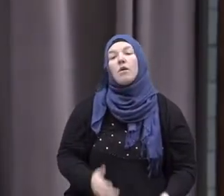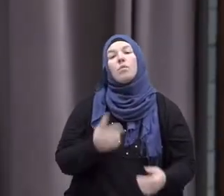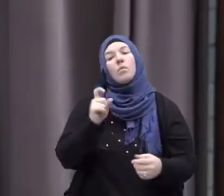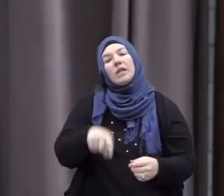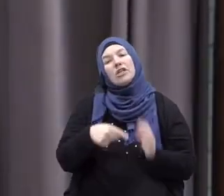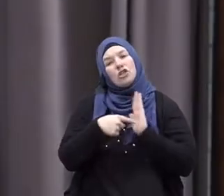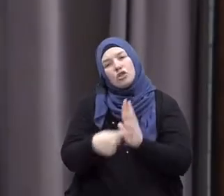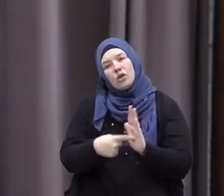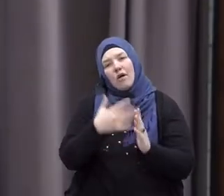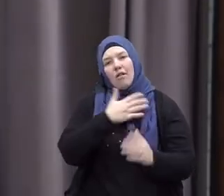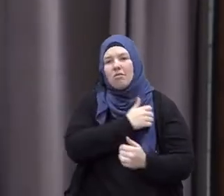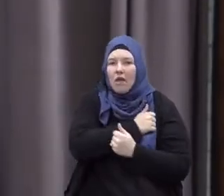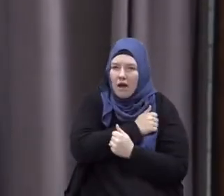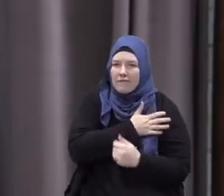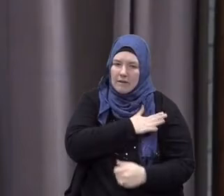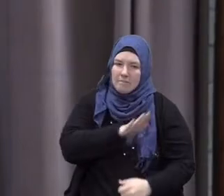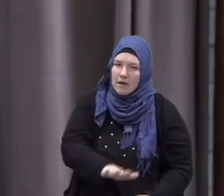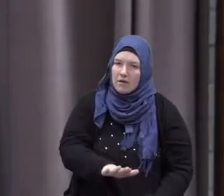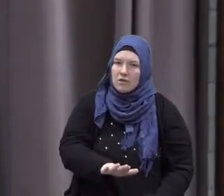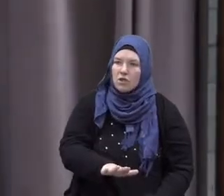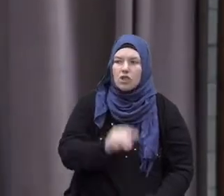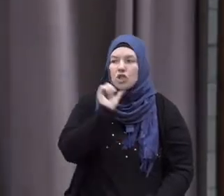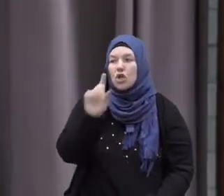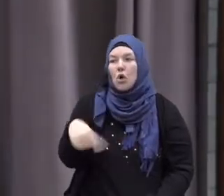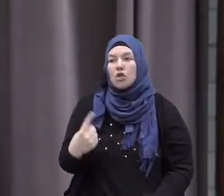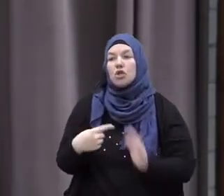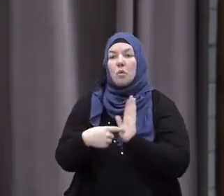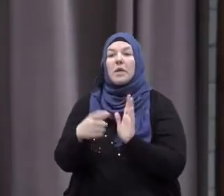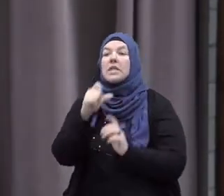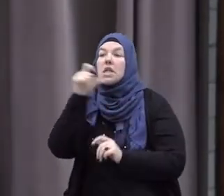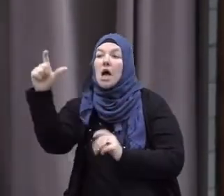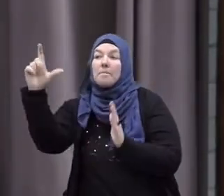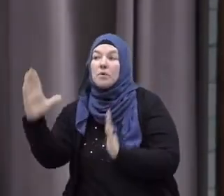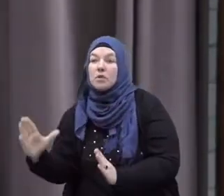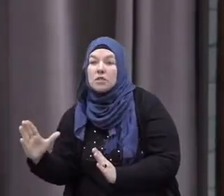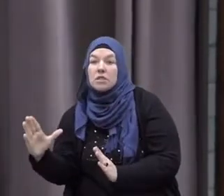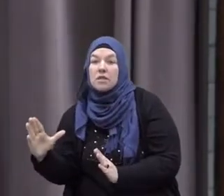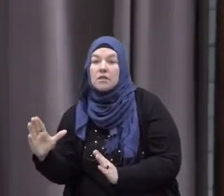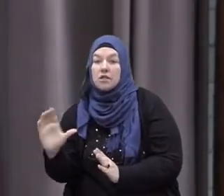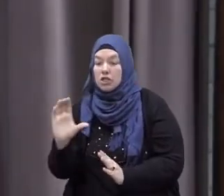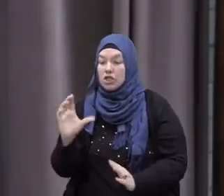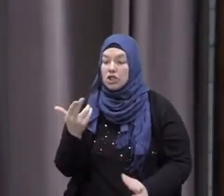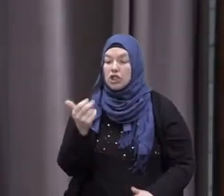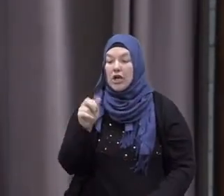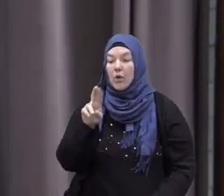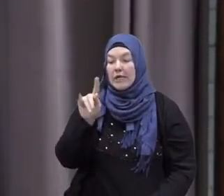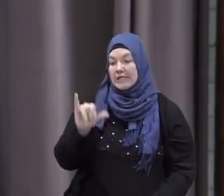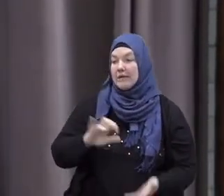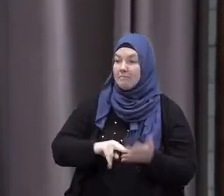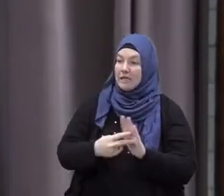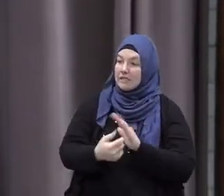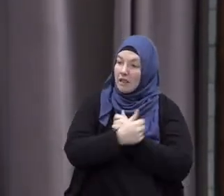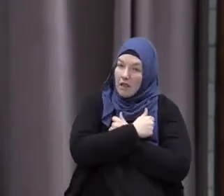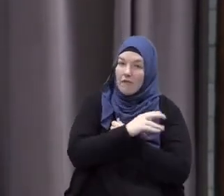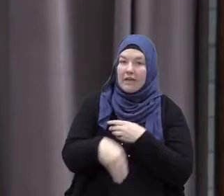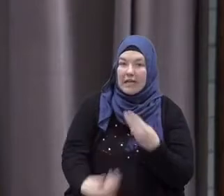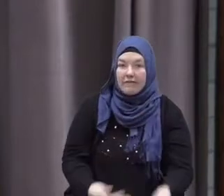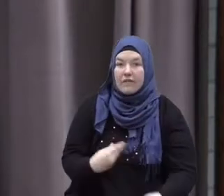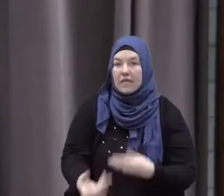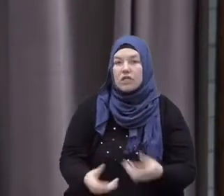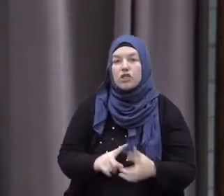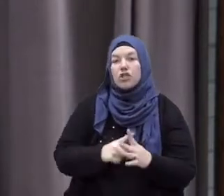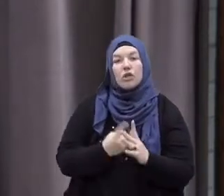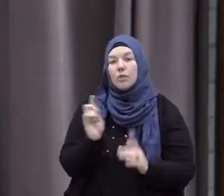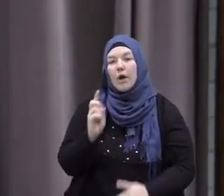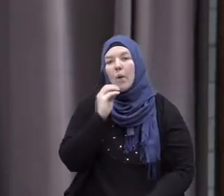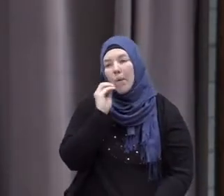We shouldn't only show it with non-Muslims. Charity starts at home. We go